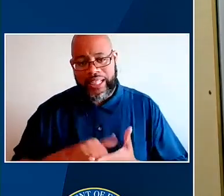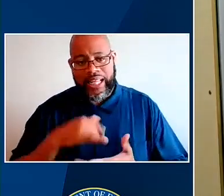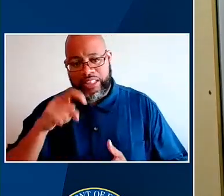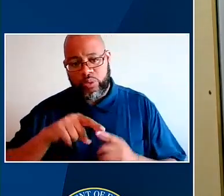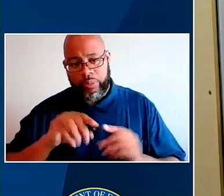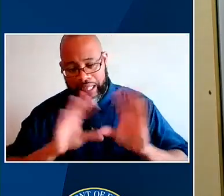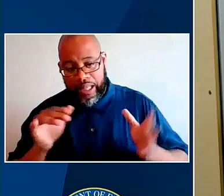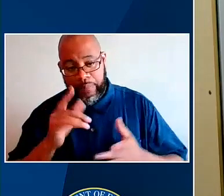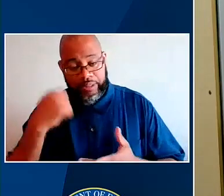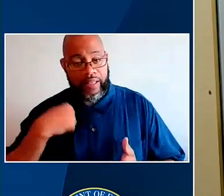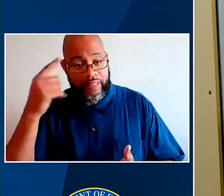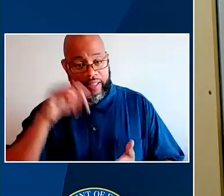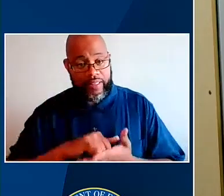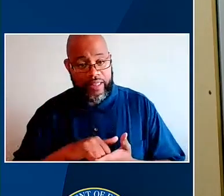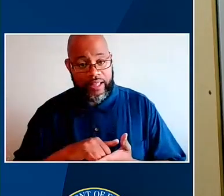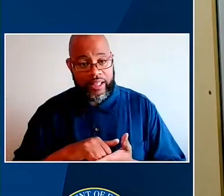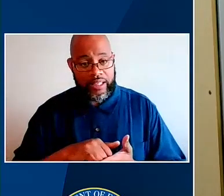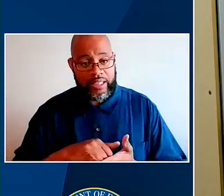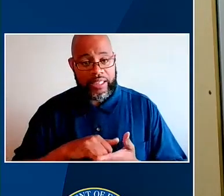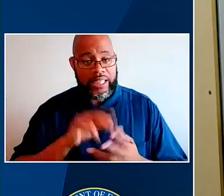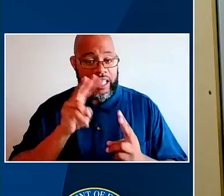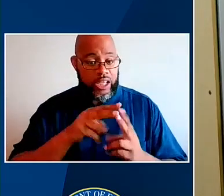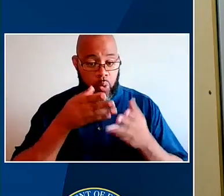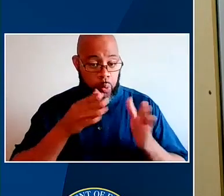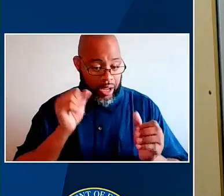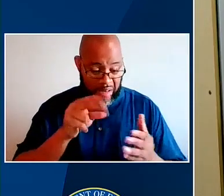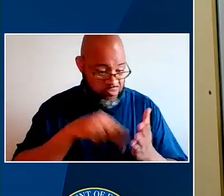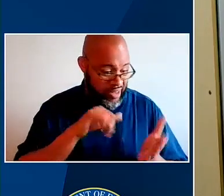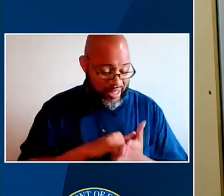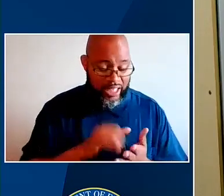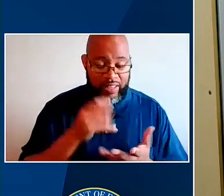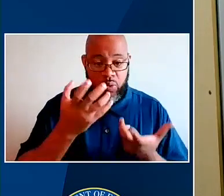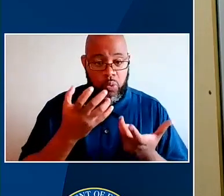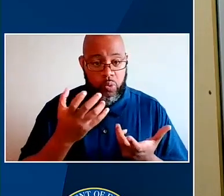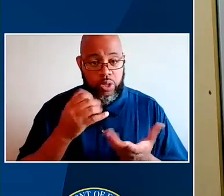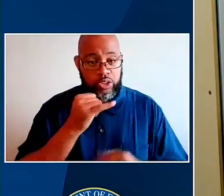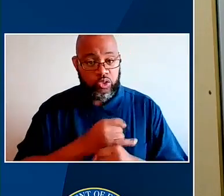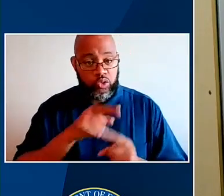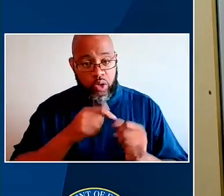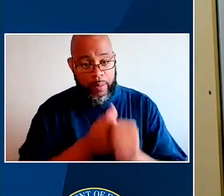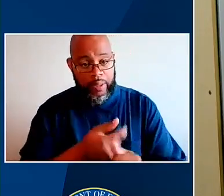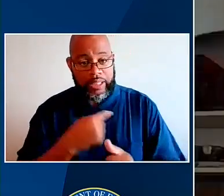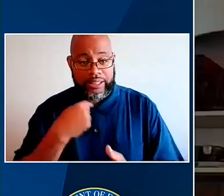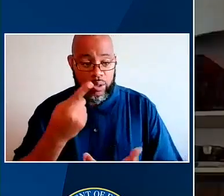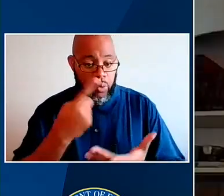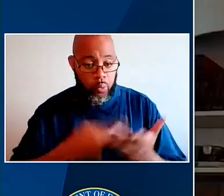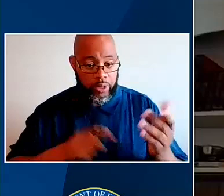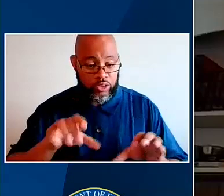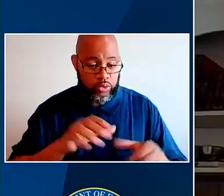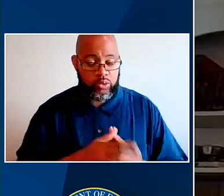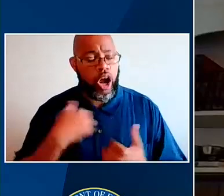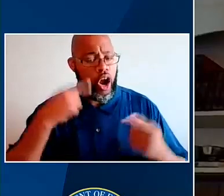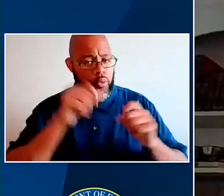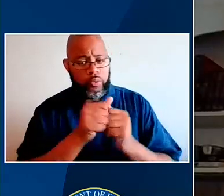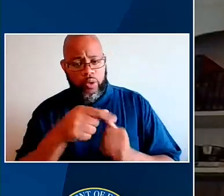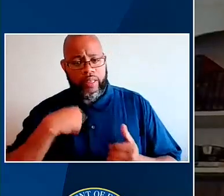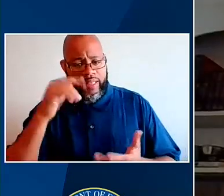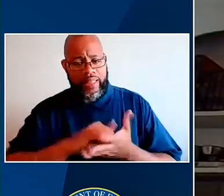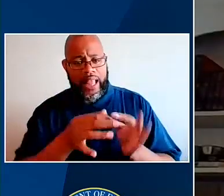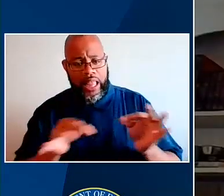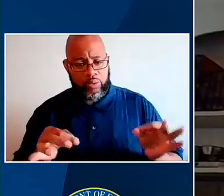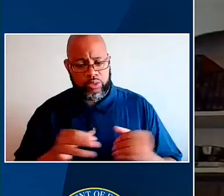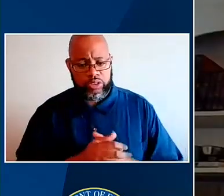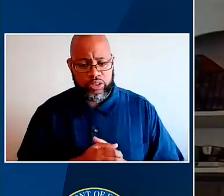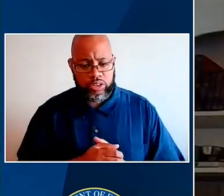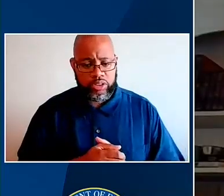clear, because I think it's read either way, and so it needs, I mean, if you want an institution to comply, then tell them what to do. I agree with you. I think that language can be cleaned up a little